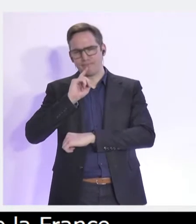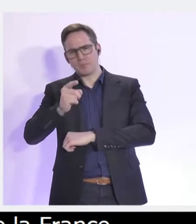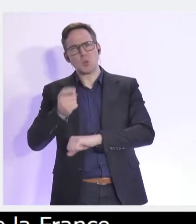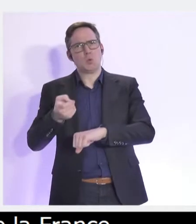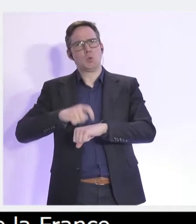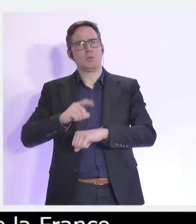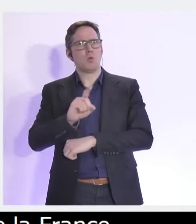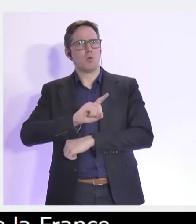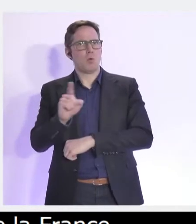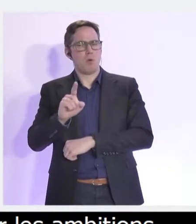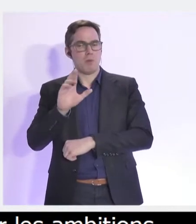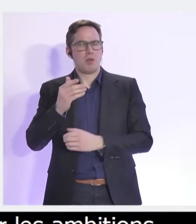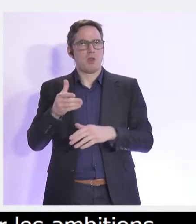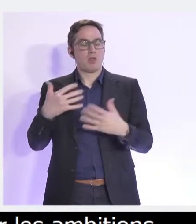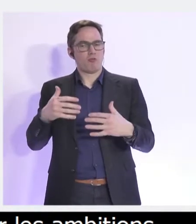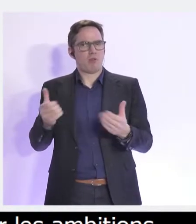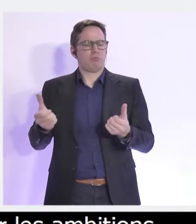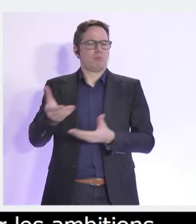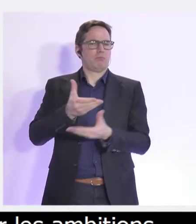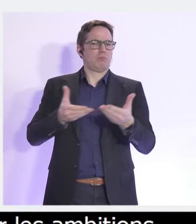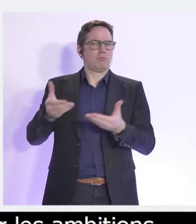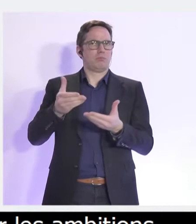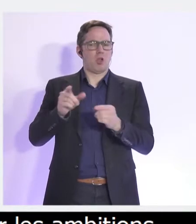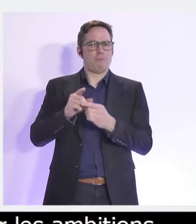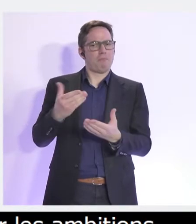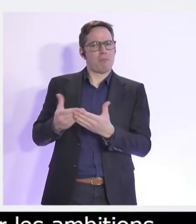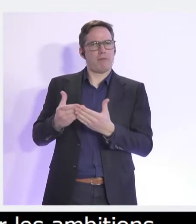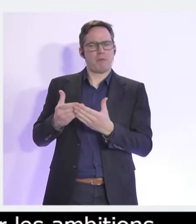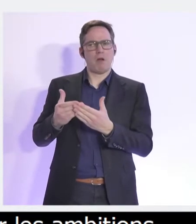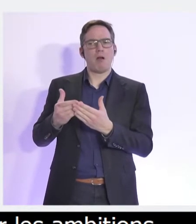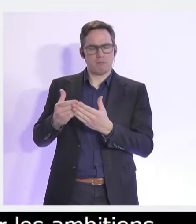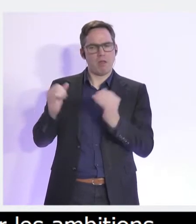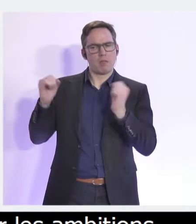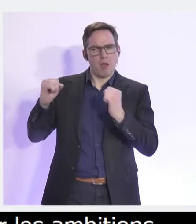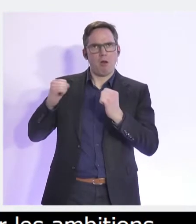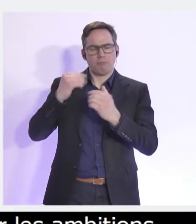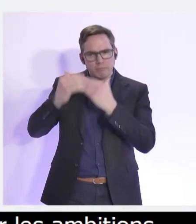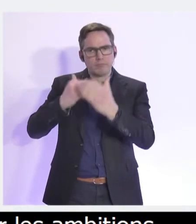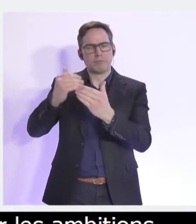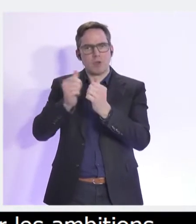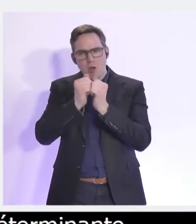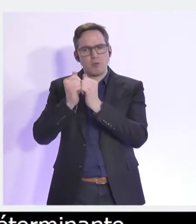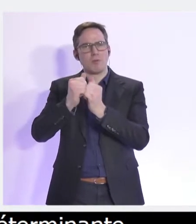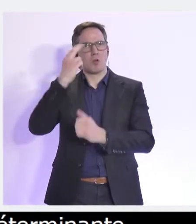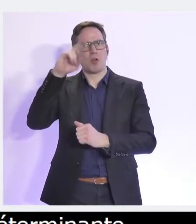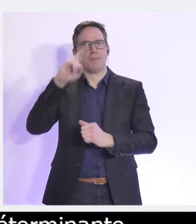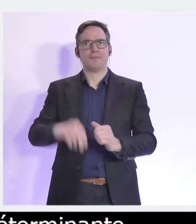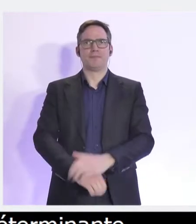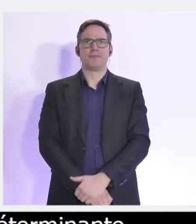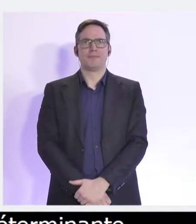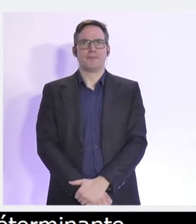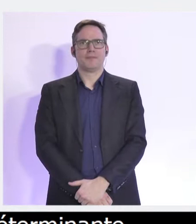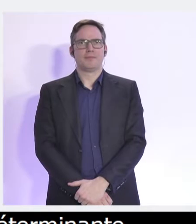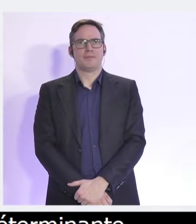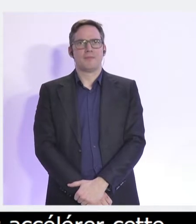necessarily fixing or setting specific actions, but we wanted to show that there was consensus to accelerate this European